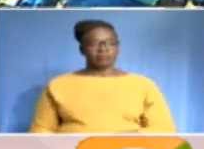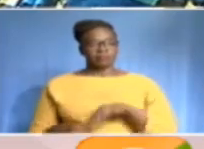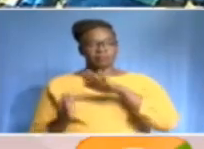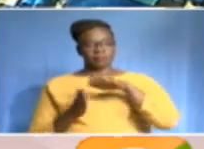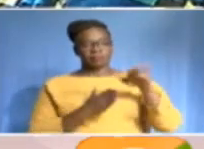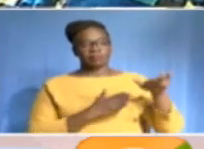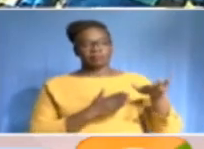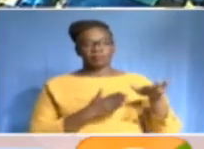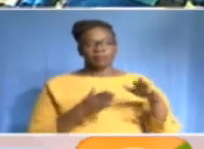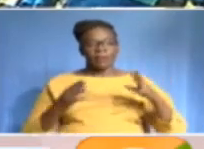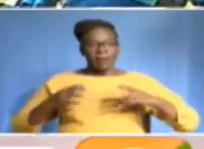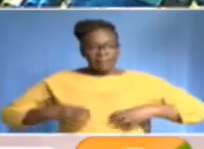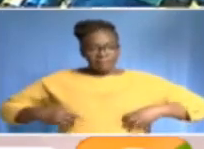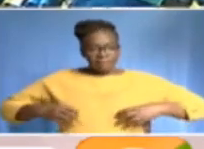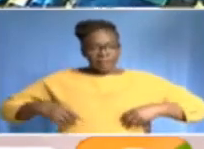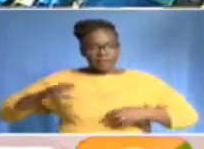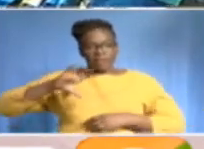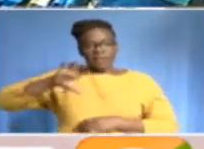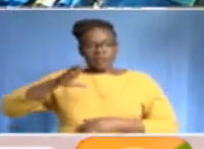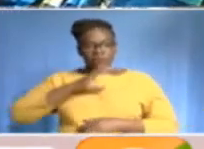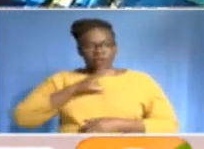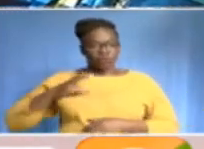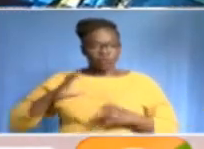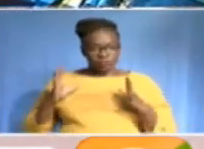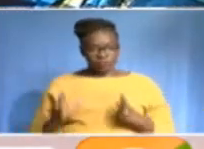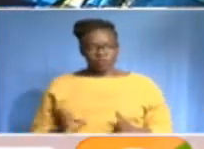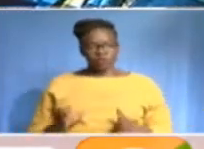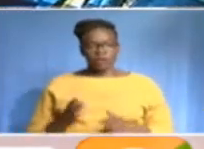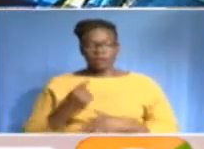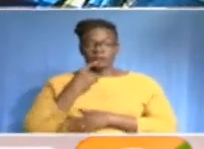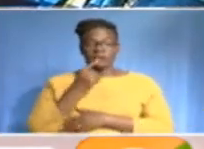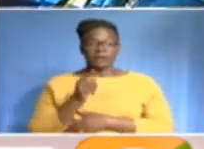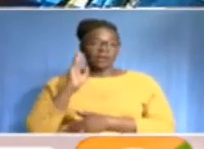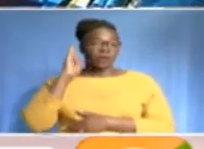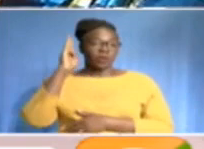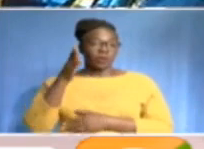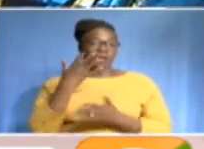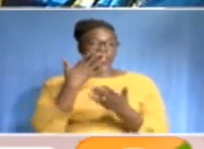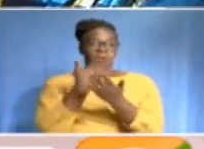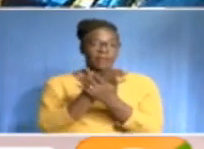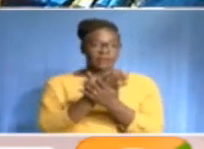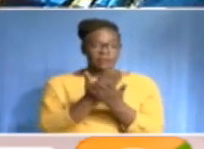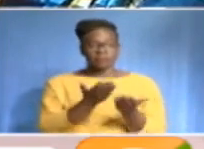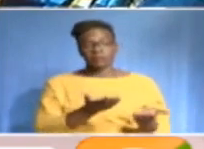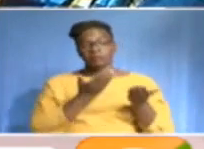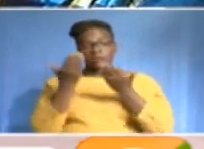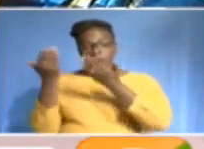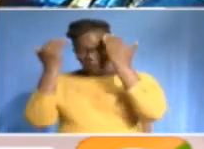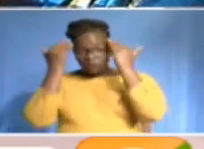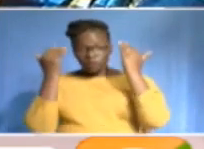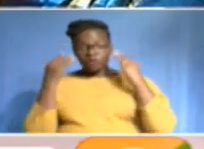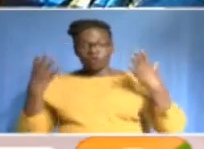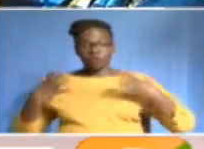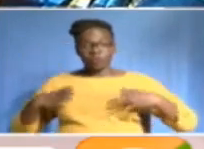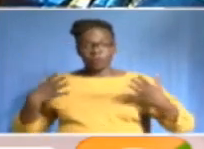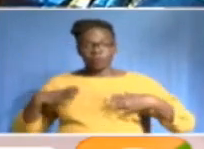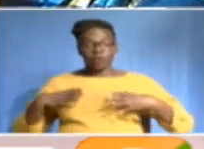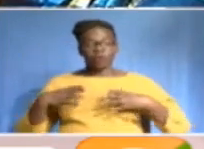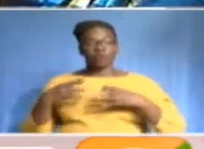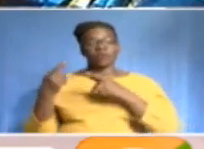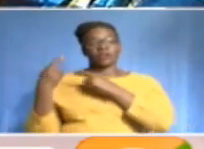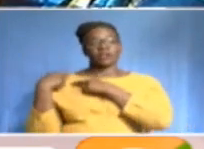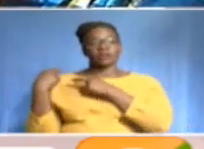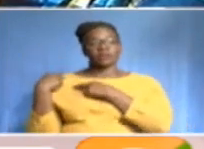Mandera County Commissioner Kutswa Olaka has said they will arrest and prosecute residents found culpable in